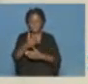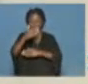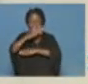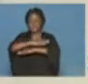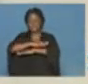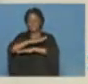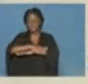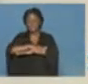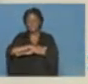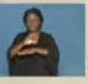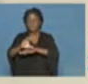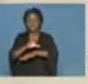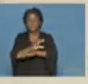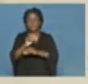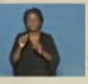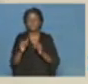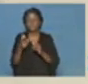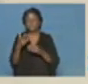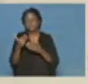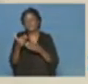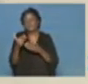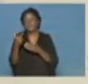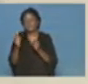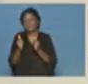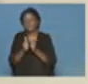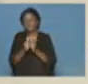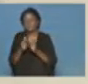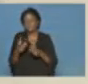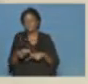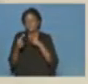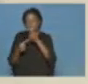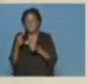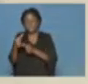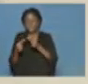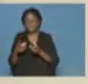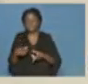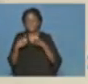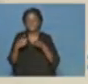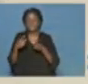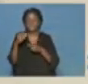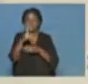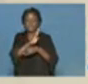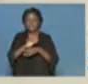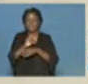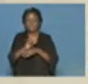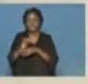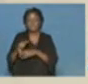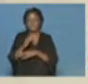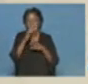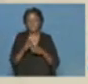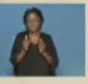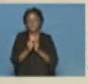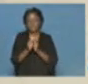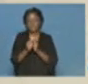storage drives. Behind the generous donation, Bimini Pilots, an organization with a heart for giving back to their community.